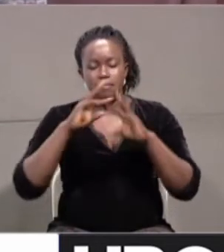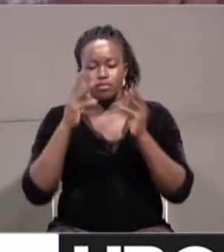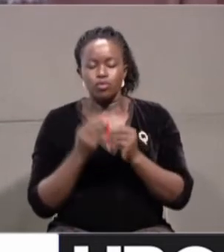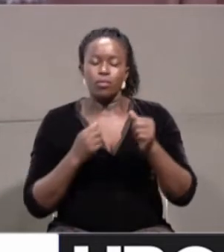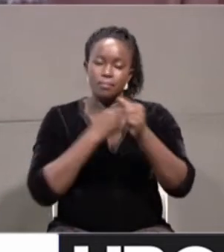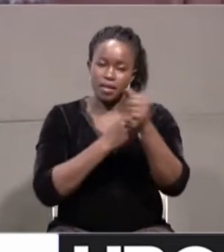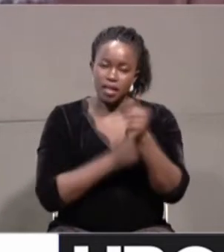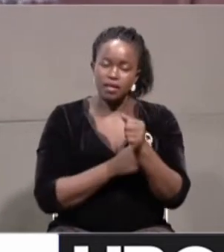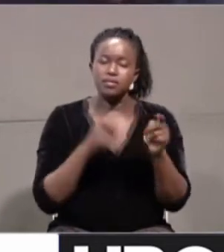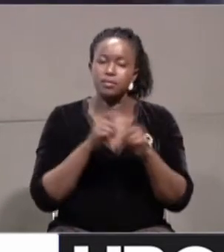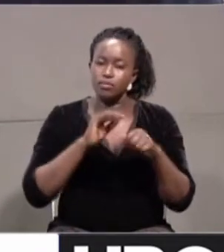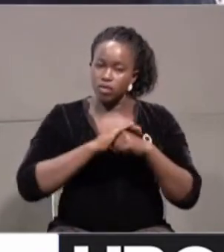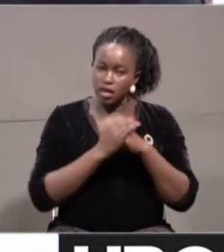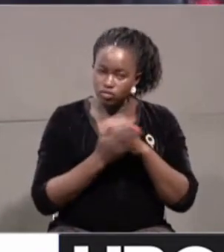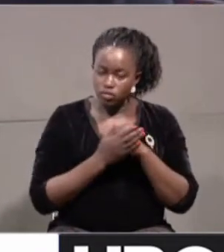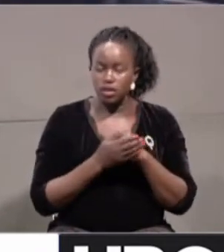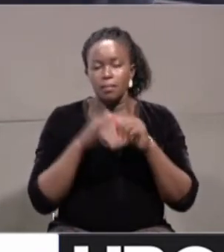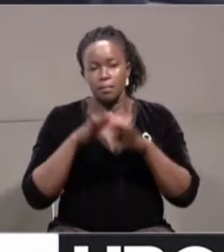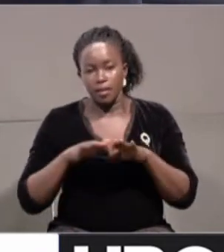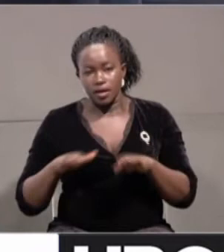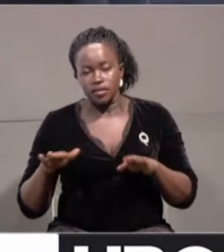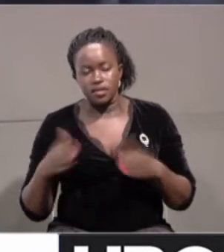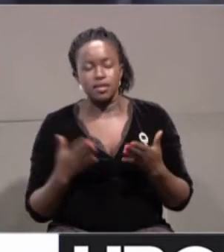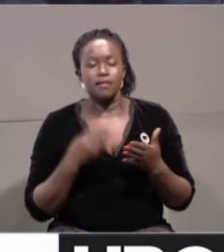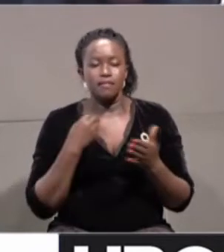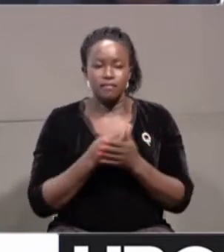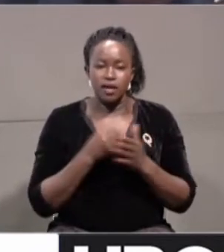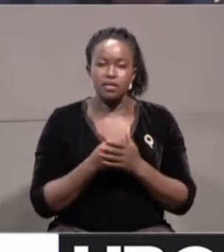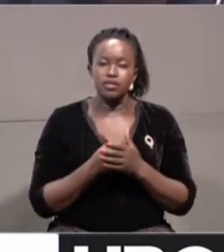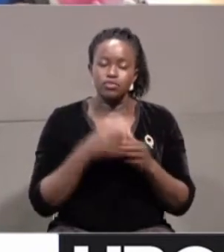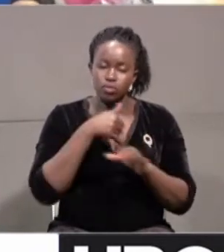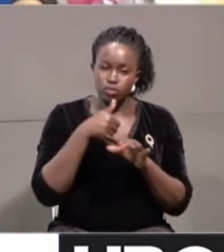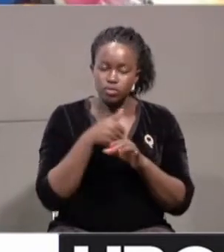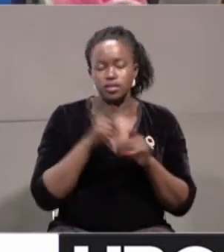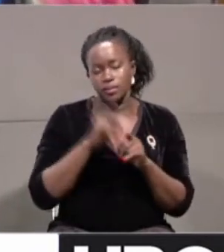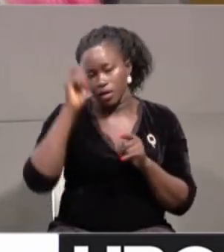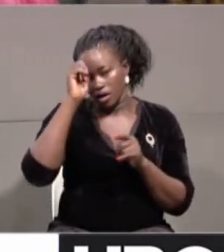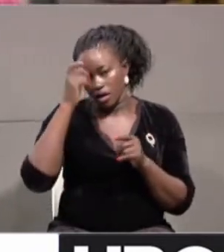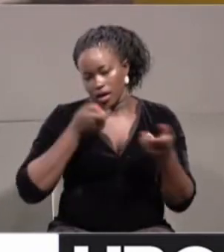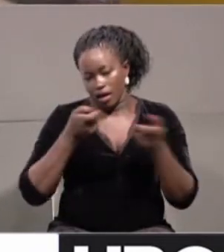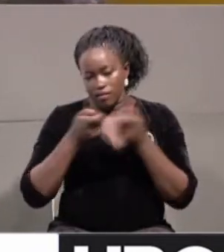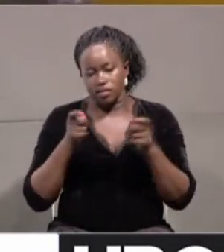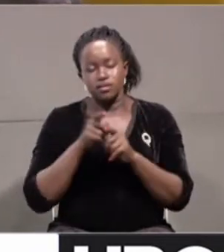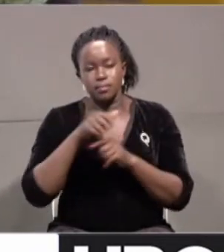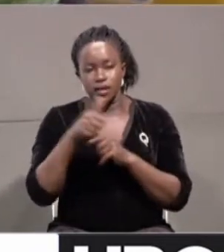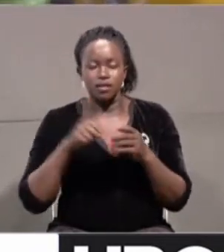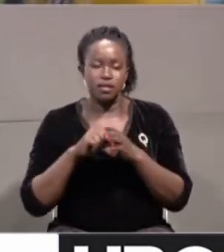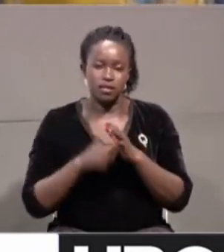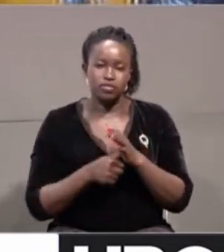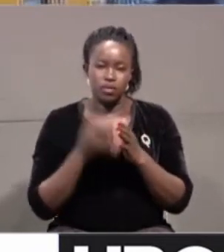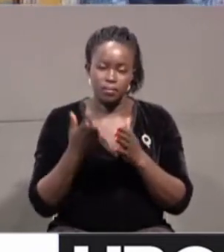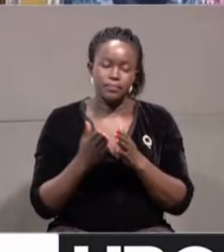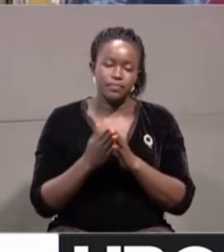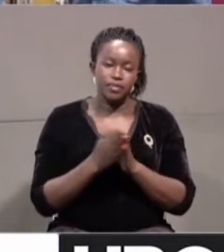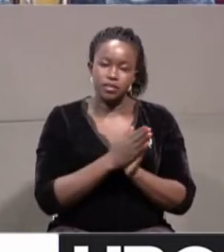be based on the model pillars including production, marketing, financial inclusion and governance,